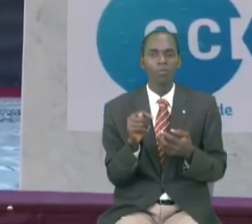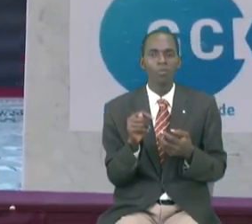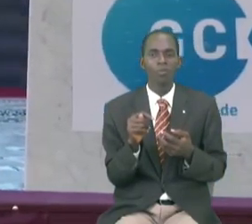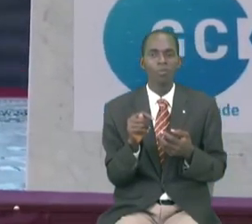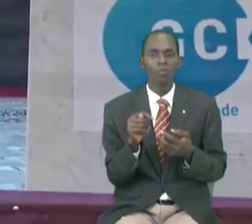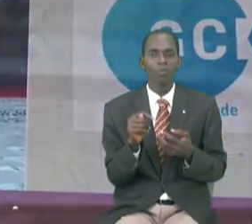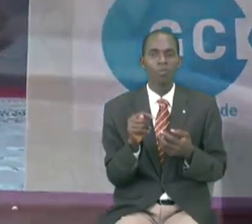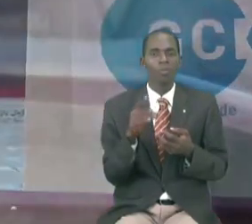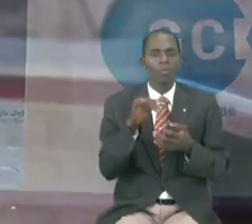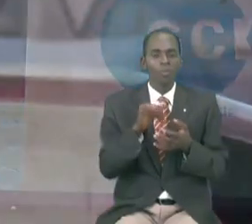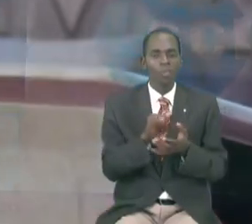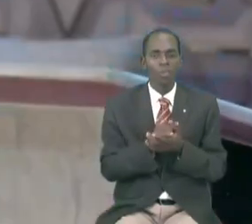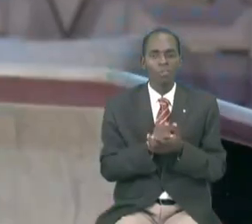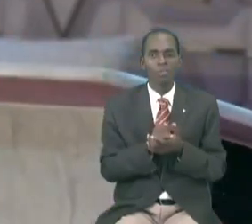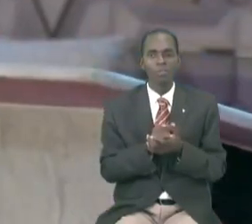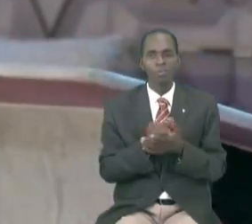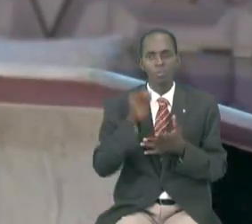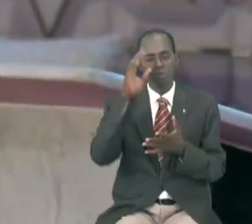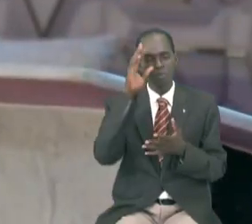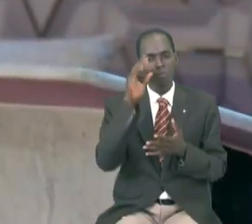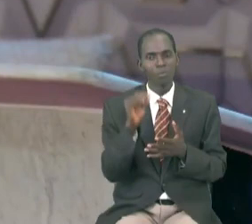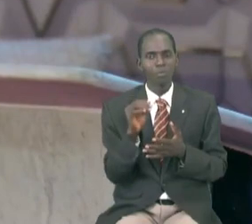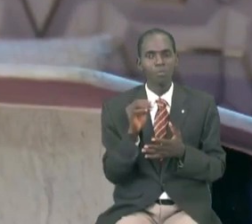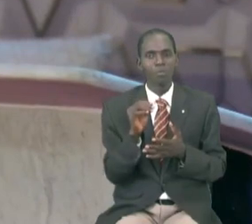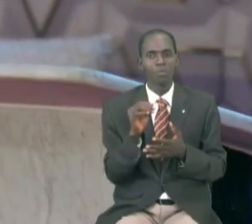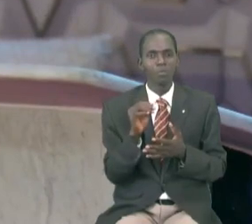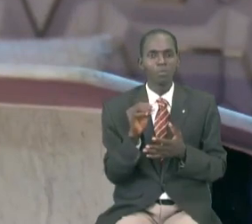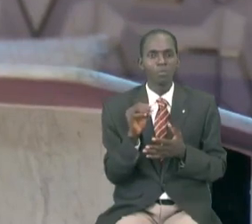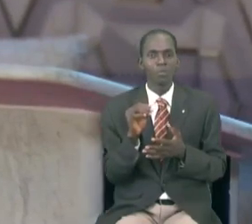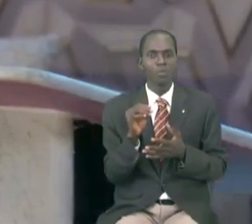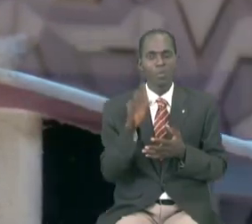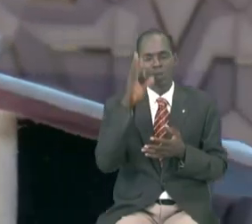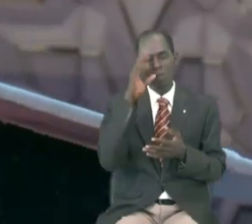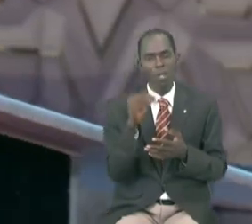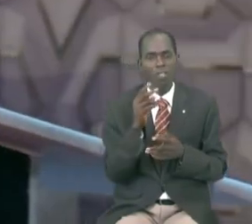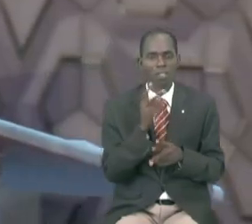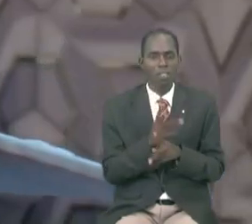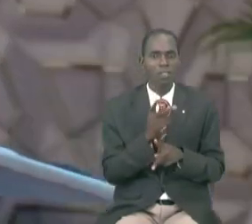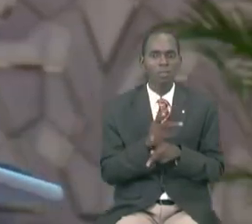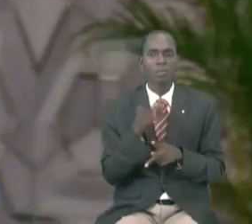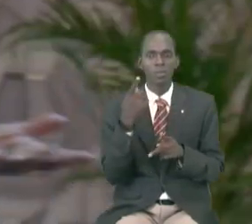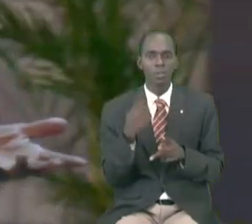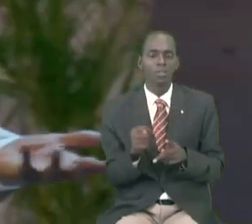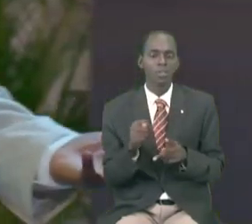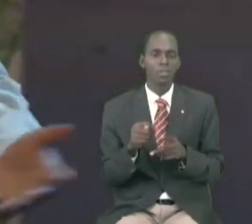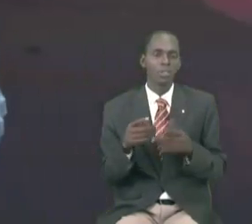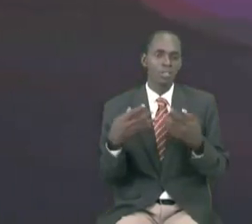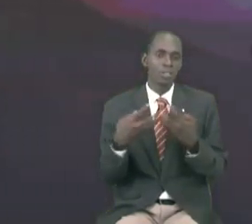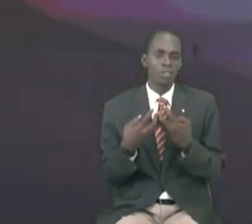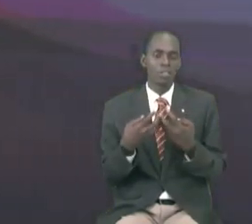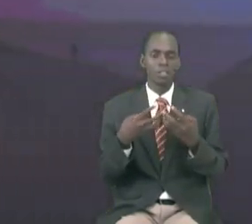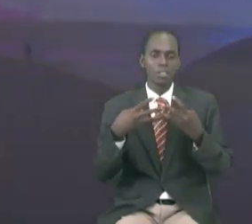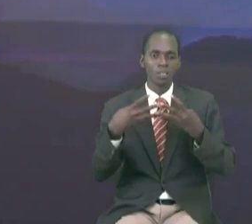net. 1 year has gone, not fishing, but leave it there. I may need it one day.